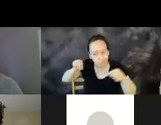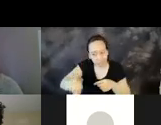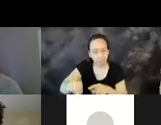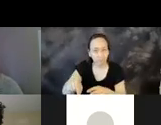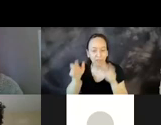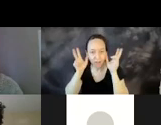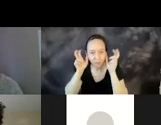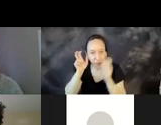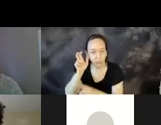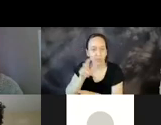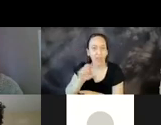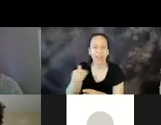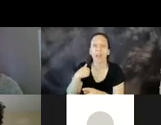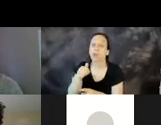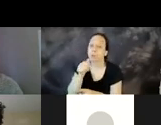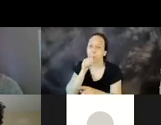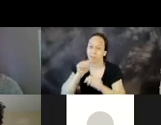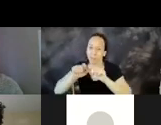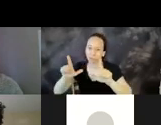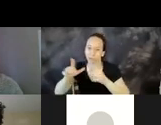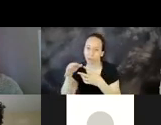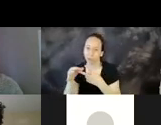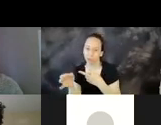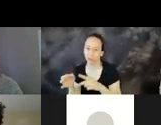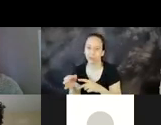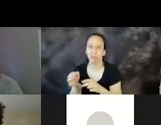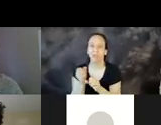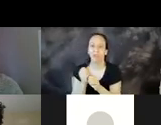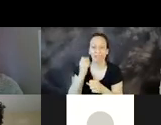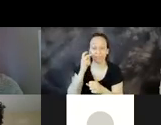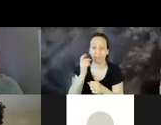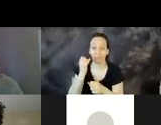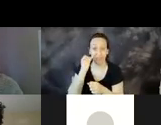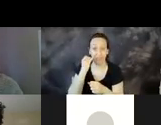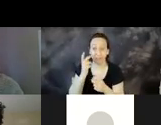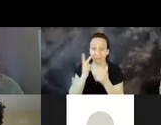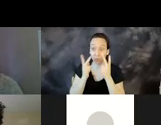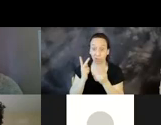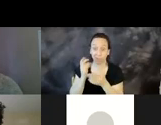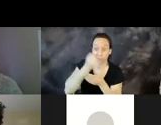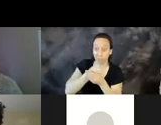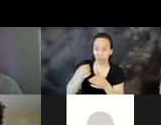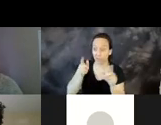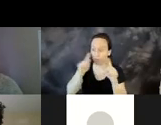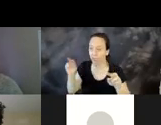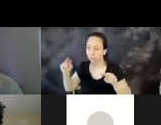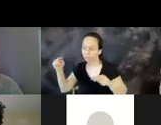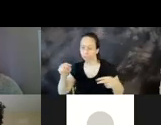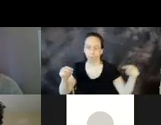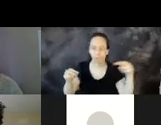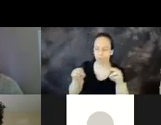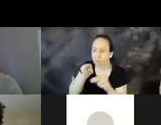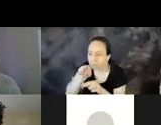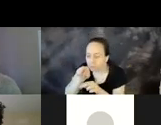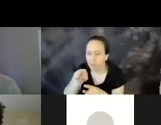screen option, which ensures the security of user with a visual impairment while using audio mode, and tactile braille labels alongside